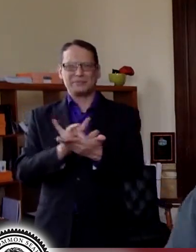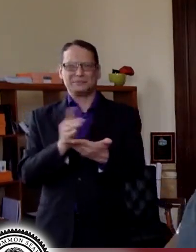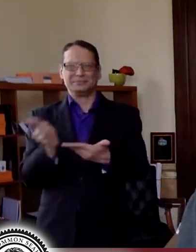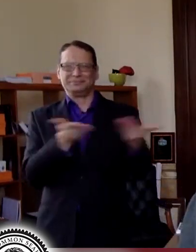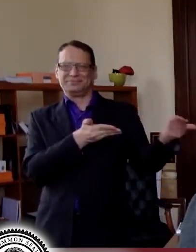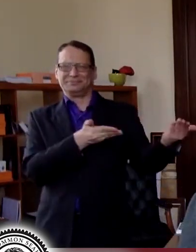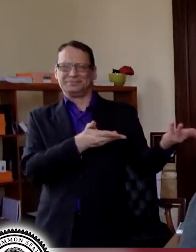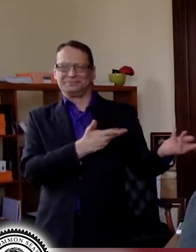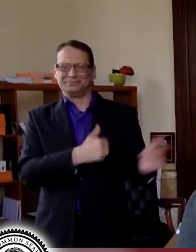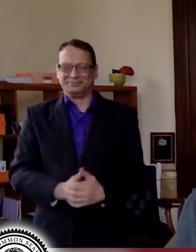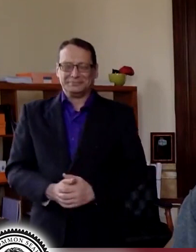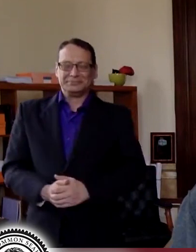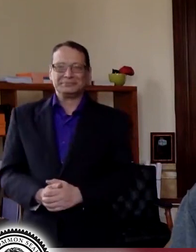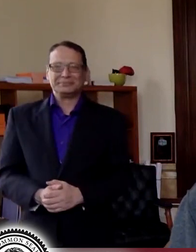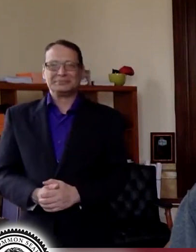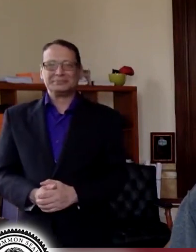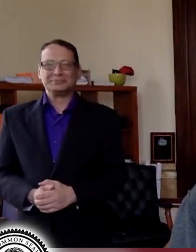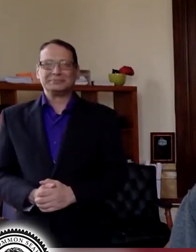Tablet.